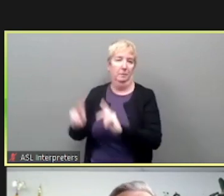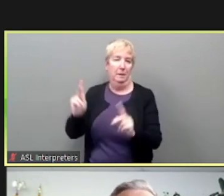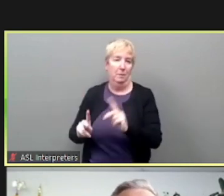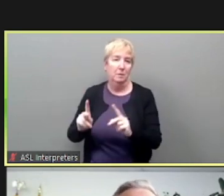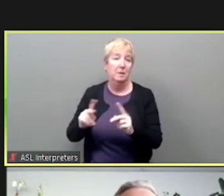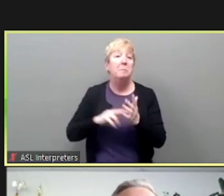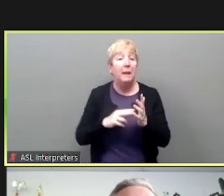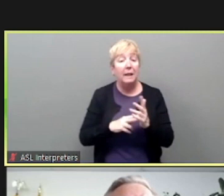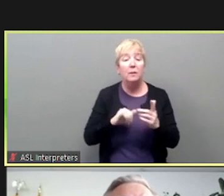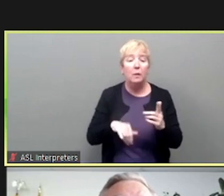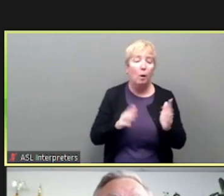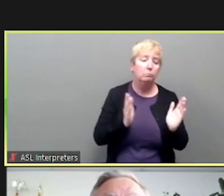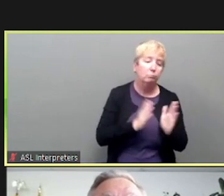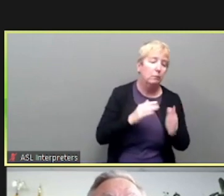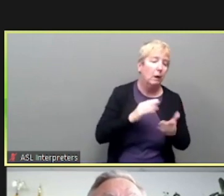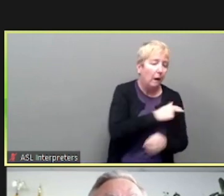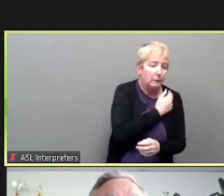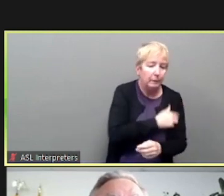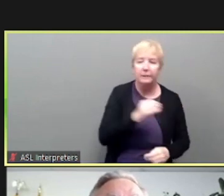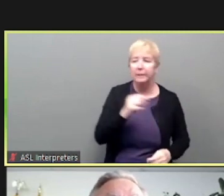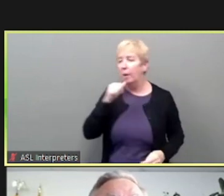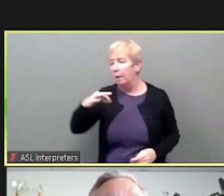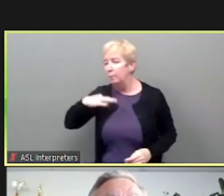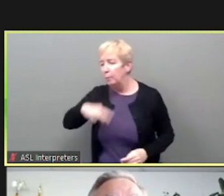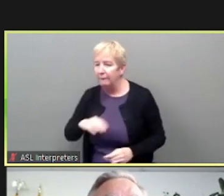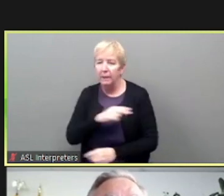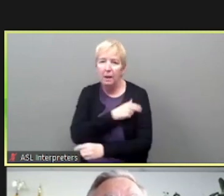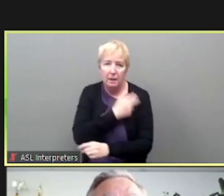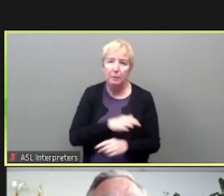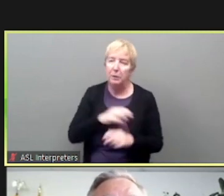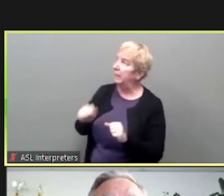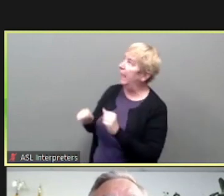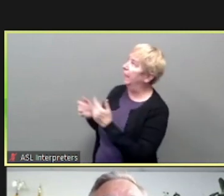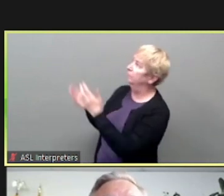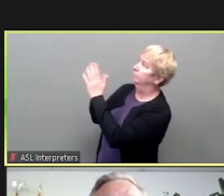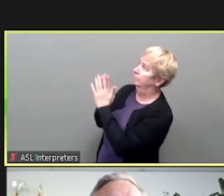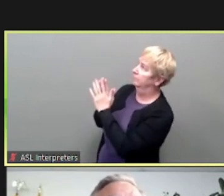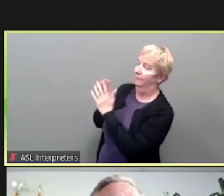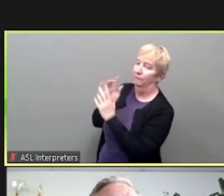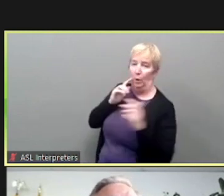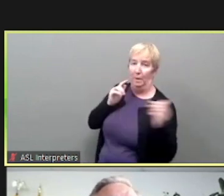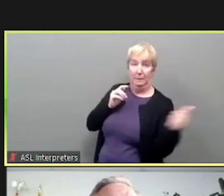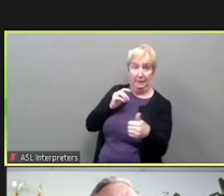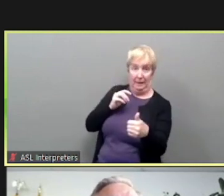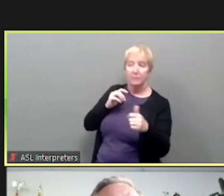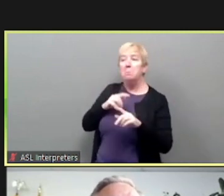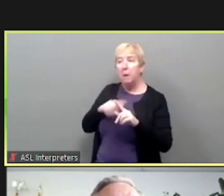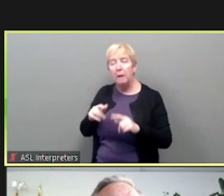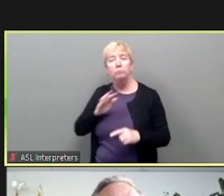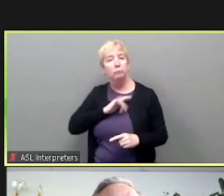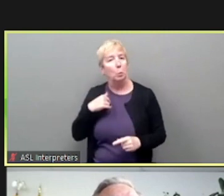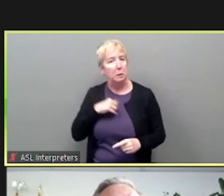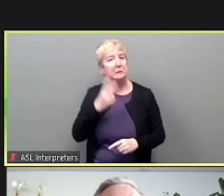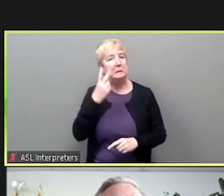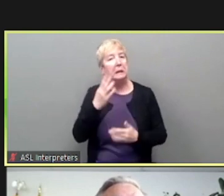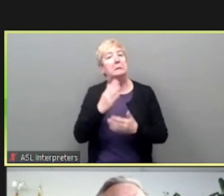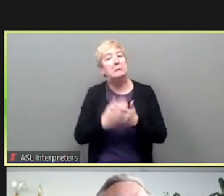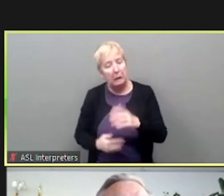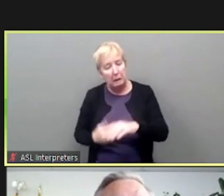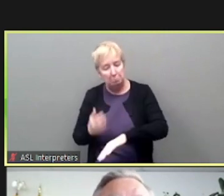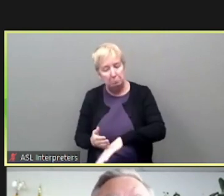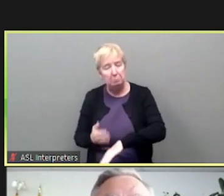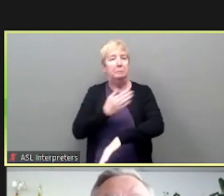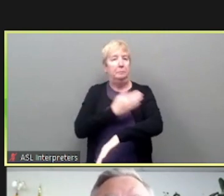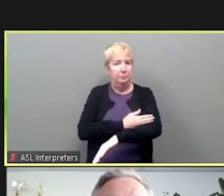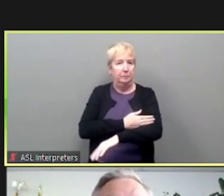can submit their own requests to FEMA, but we are finally starting to see some relief from outside